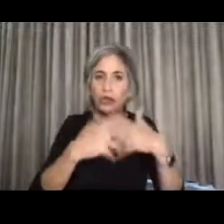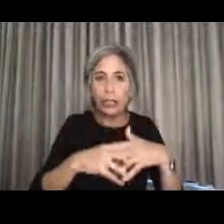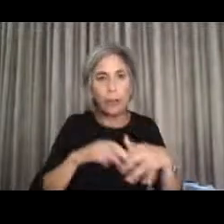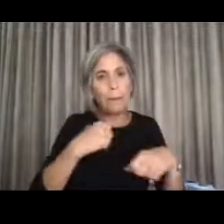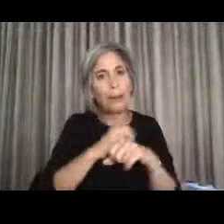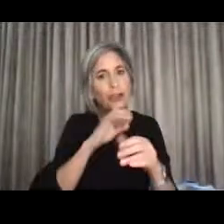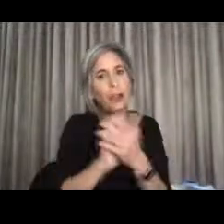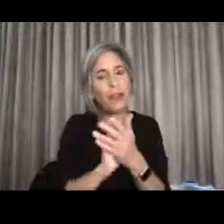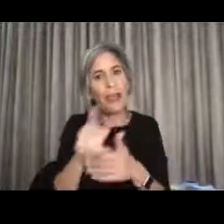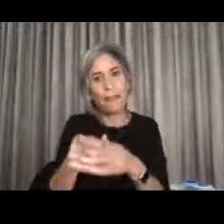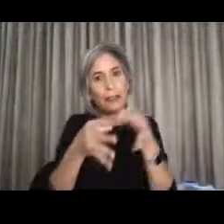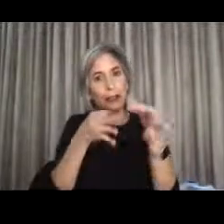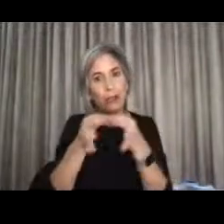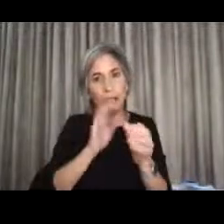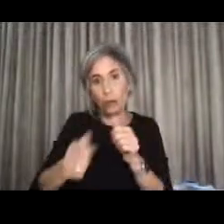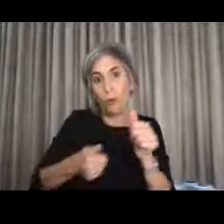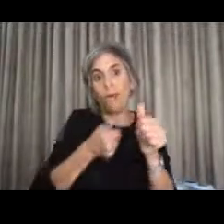the instructions.